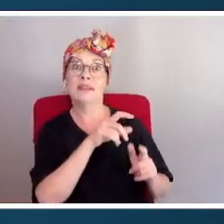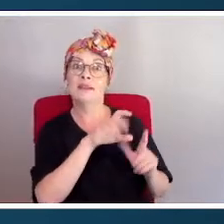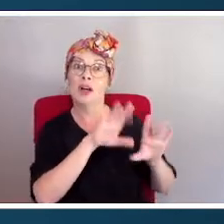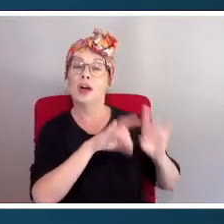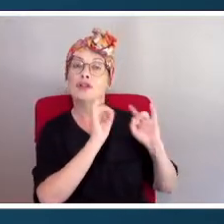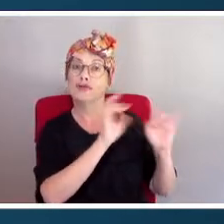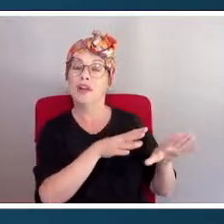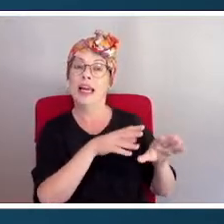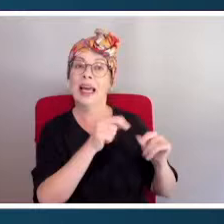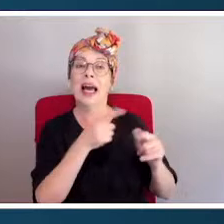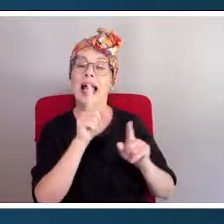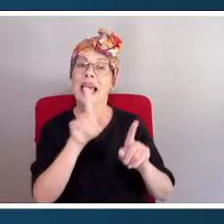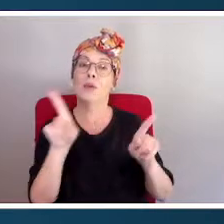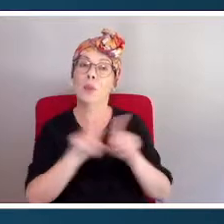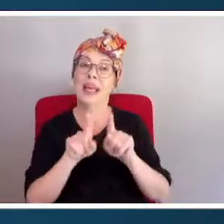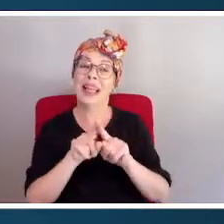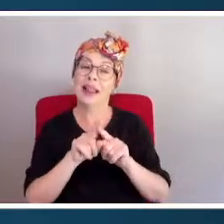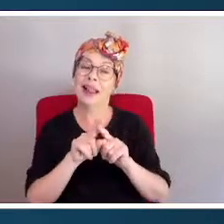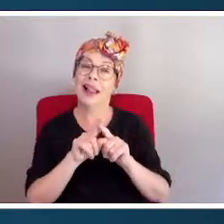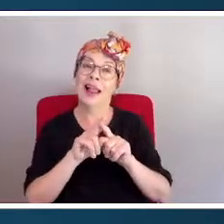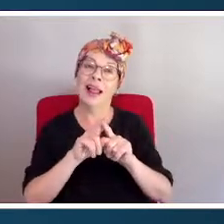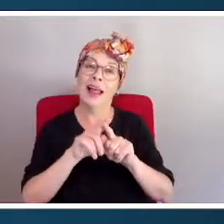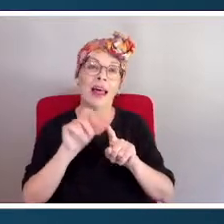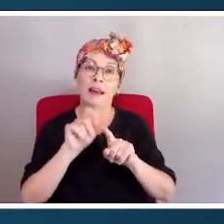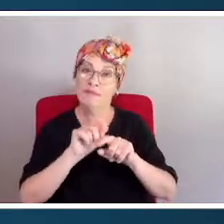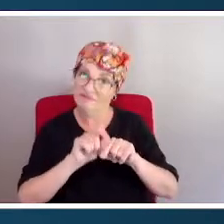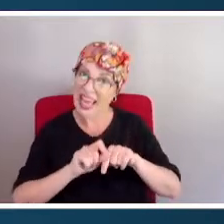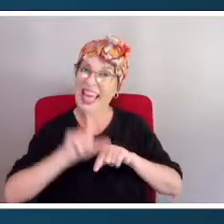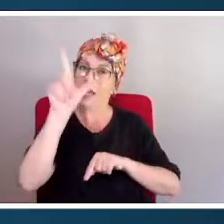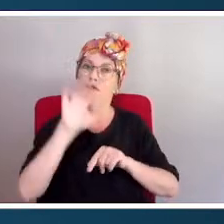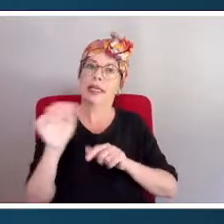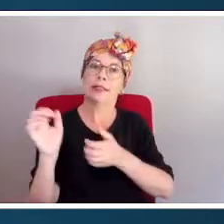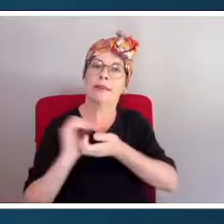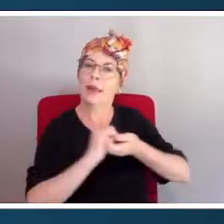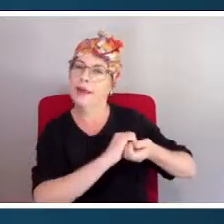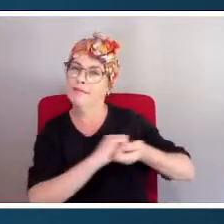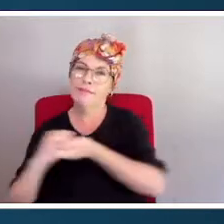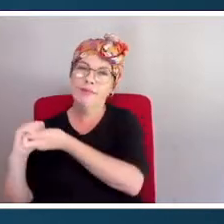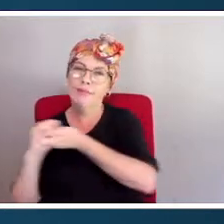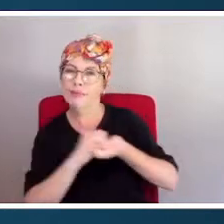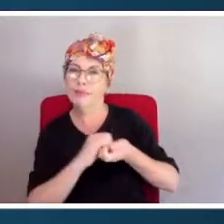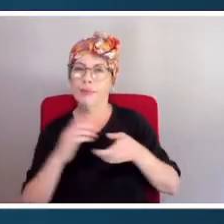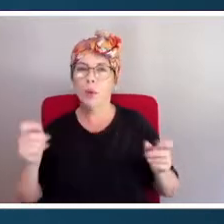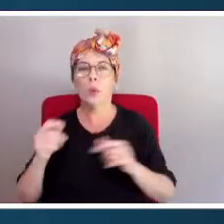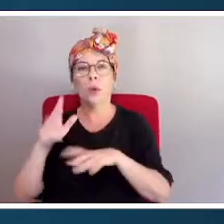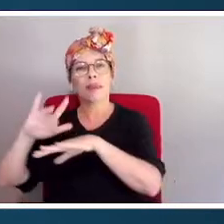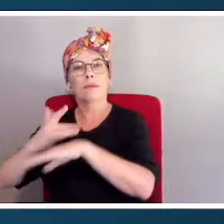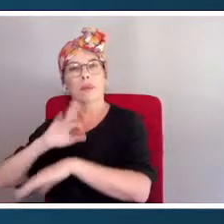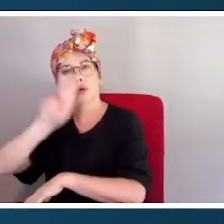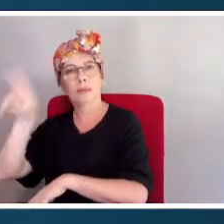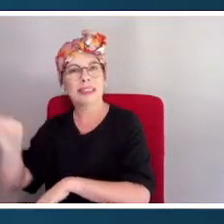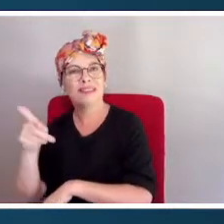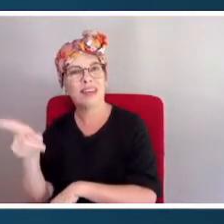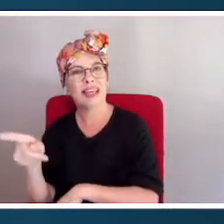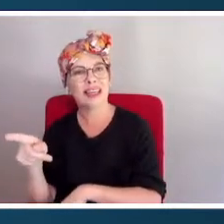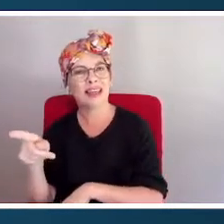Pacific inside the halls where the world leaders decide the future of our planet.